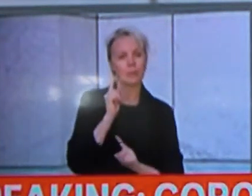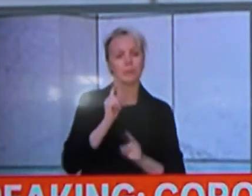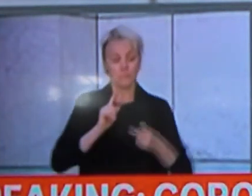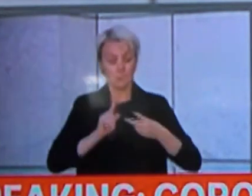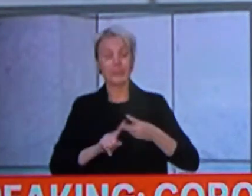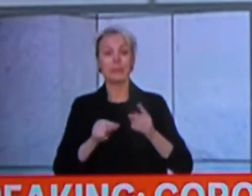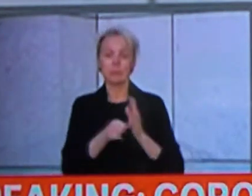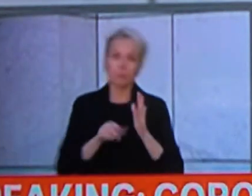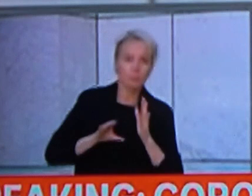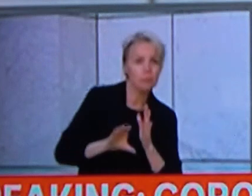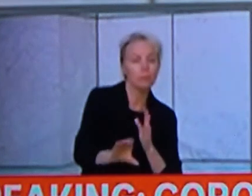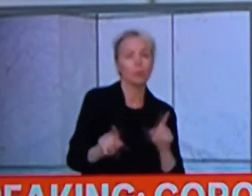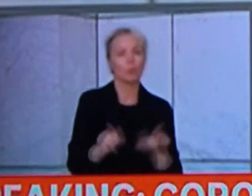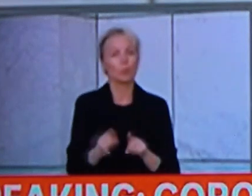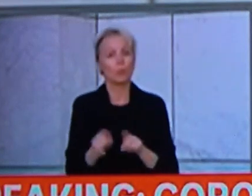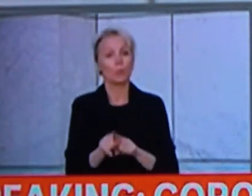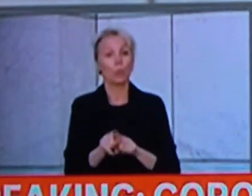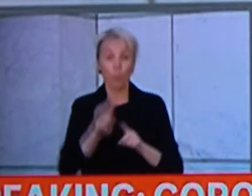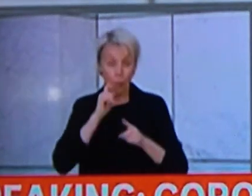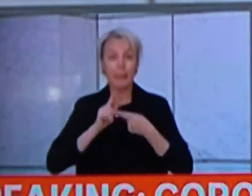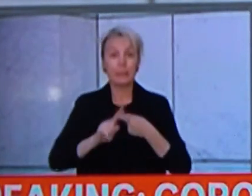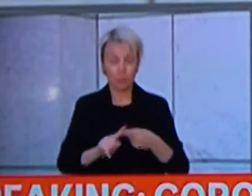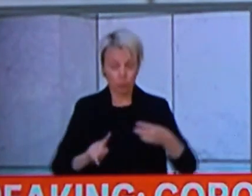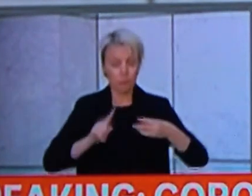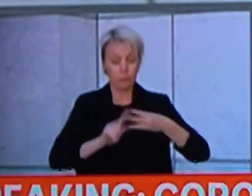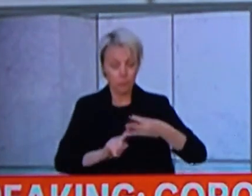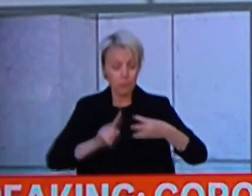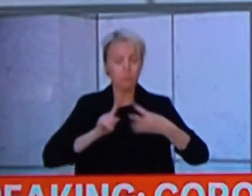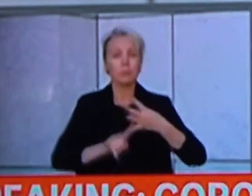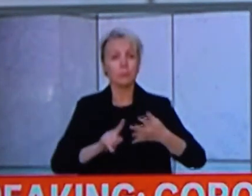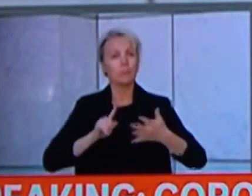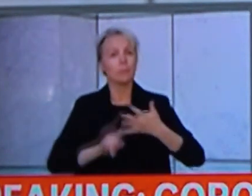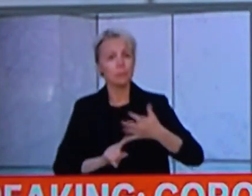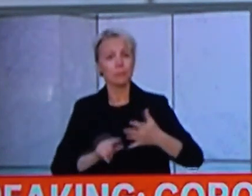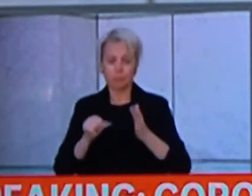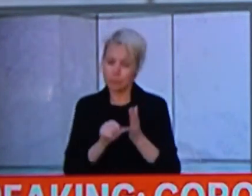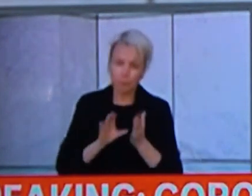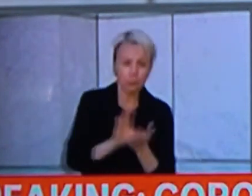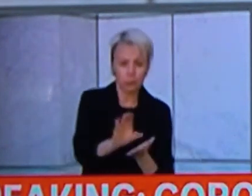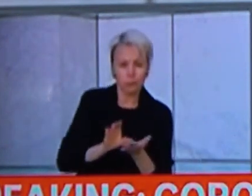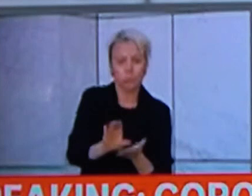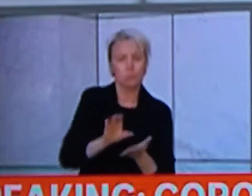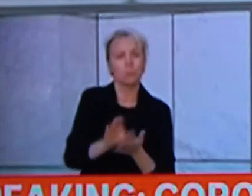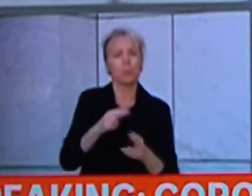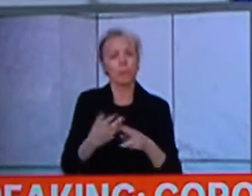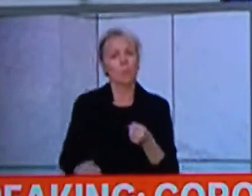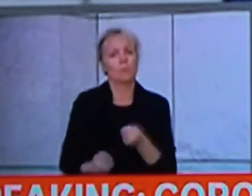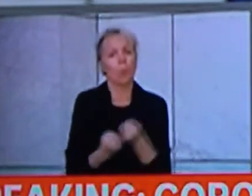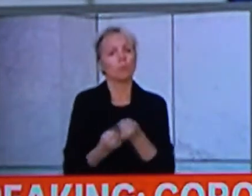will continue to do what is necessary to support the Australian economy, to support Australian jobs and support Australian businesses.